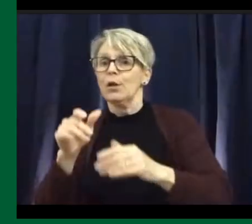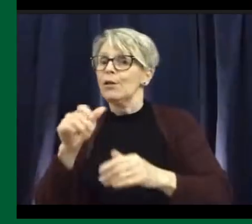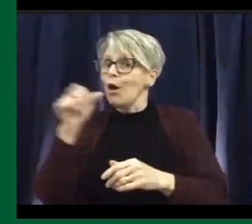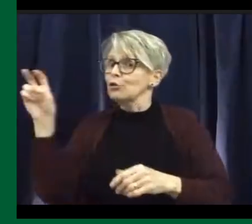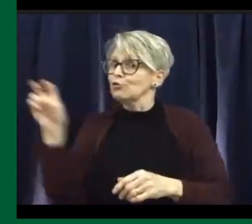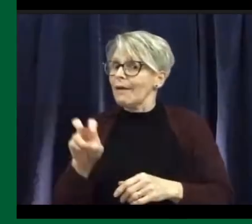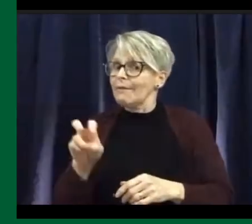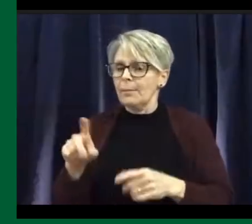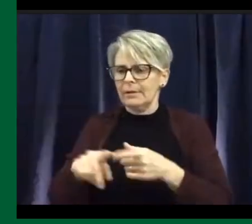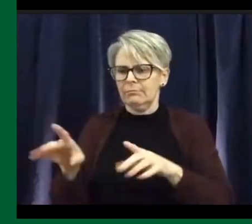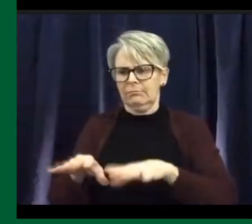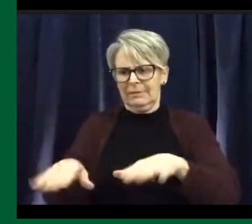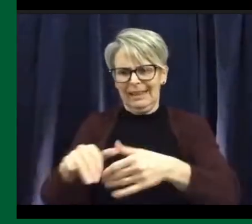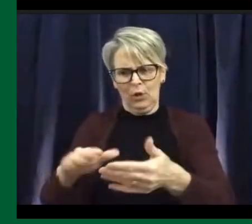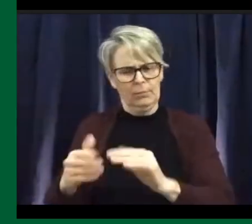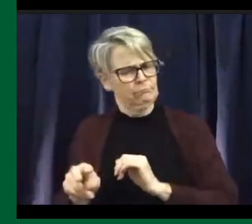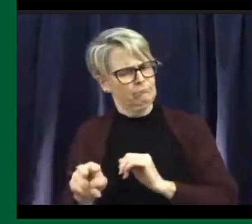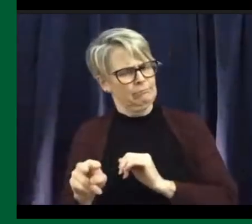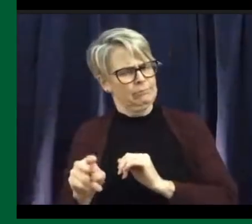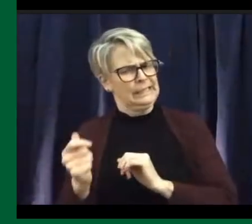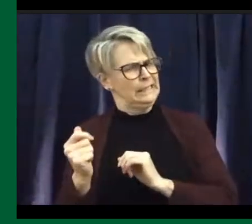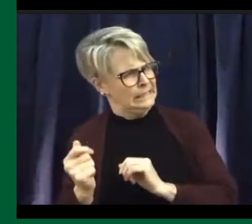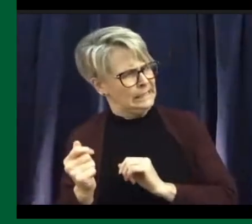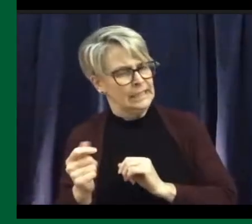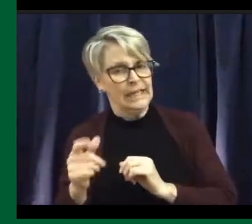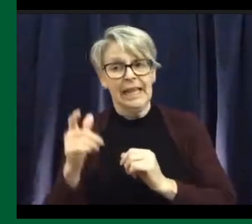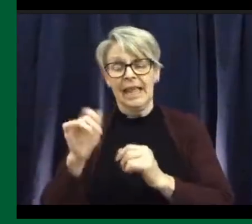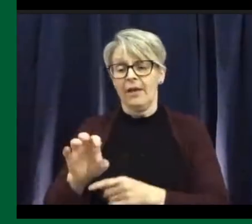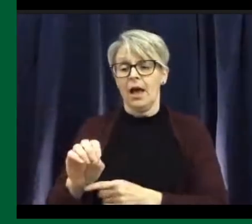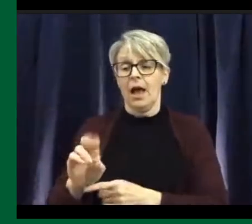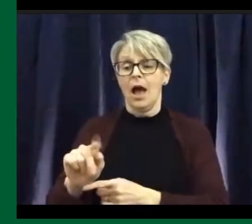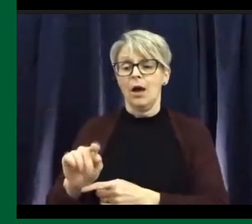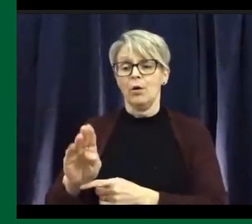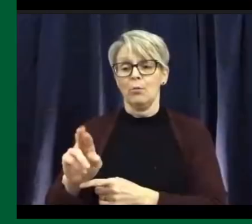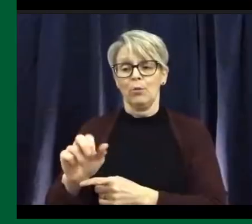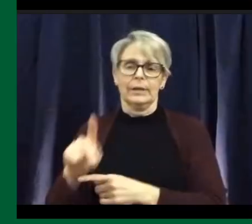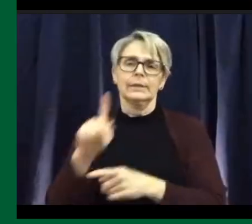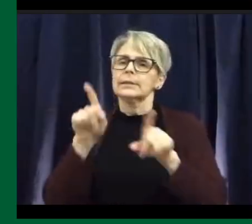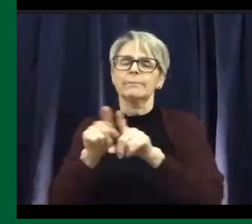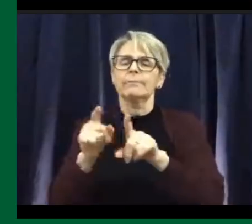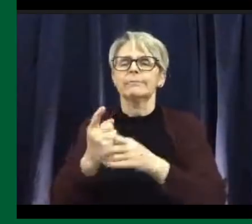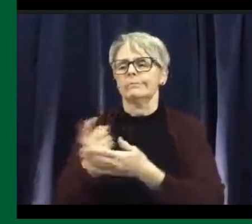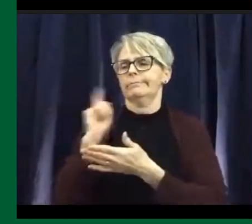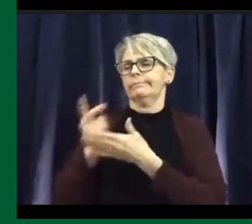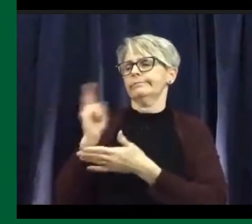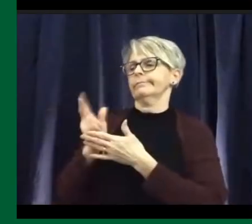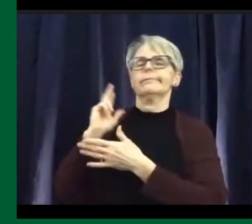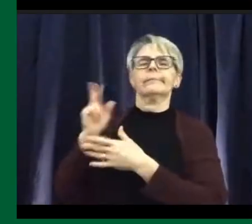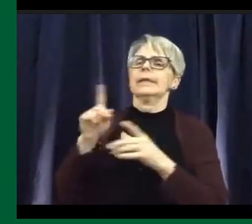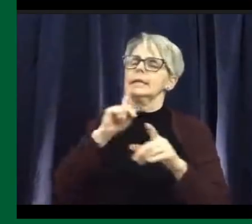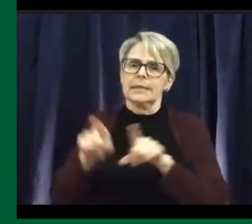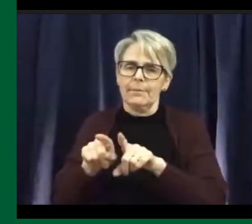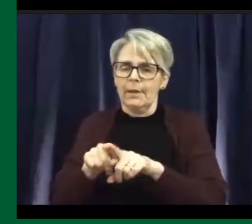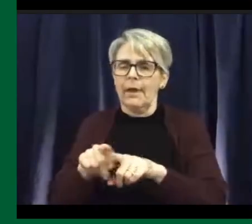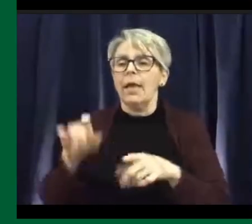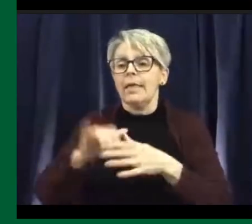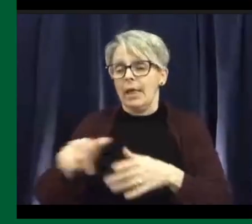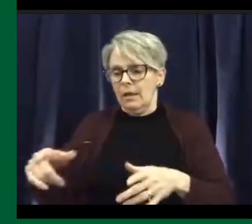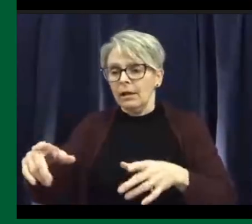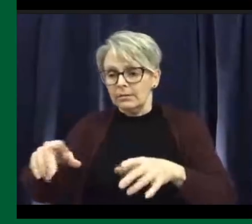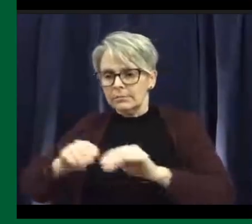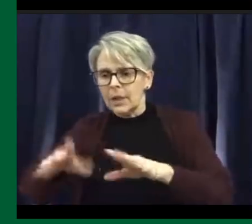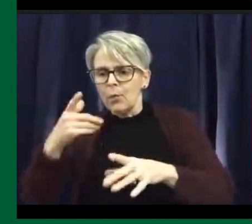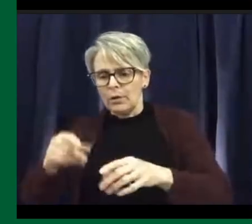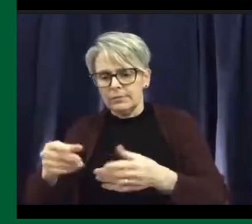concern. Whenever there's an outbreak, and that's been in place for several weeks now, whenever there's an outbreak, samples from that outbreak are always sent